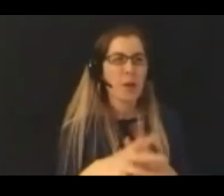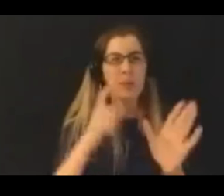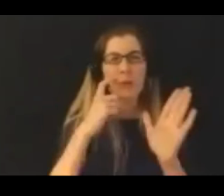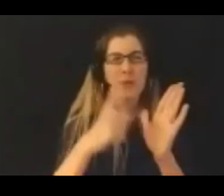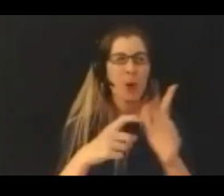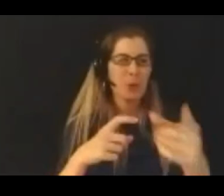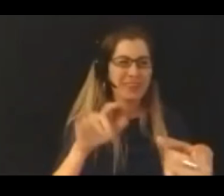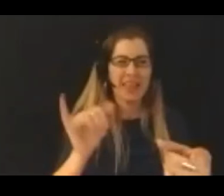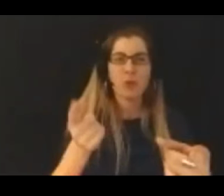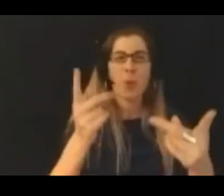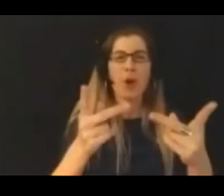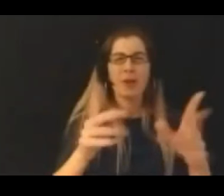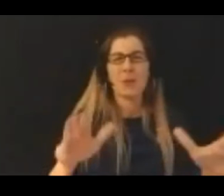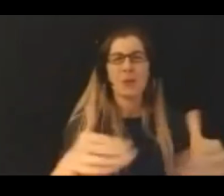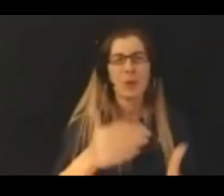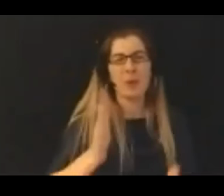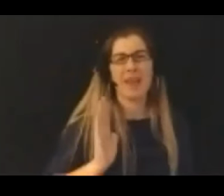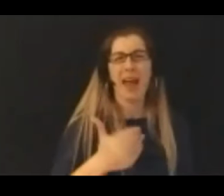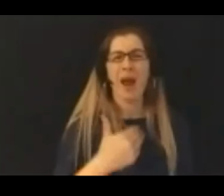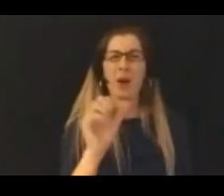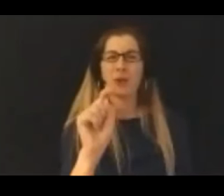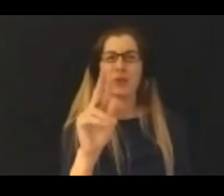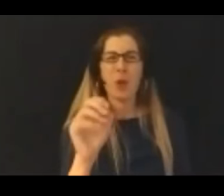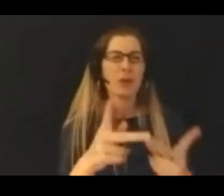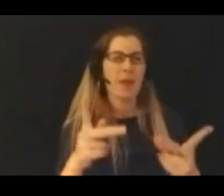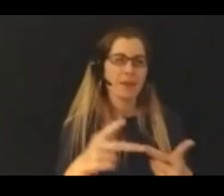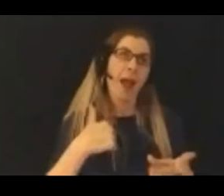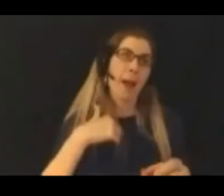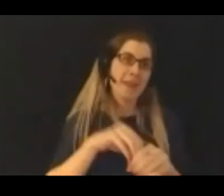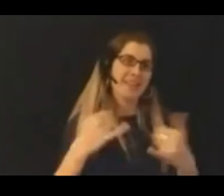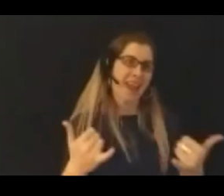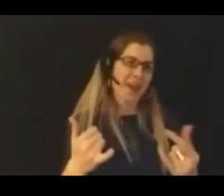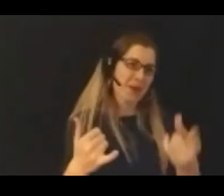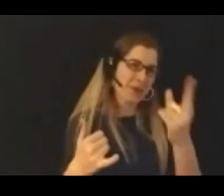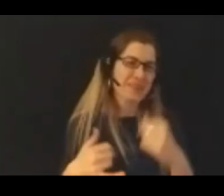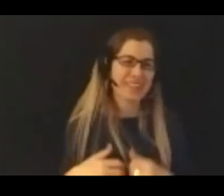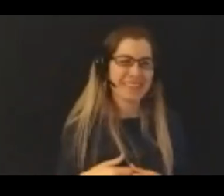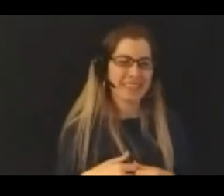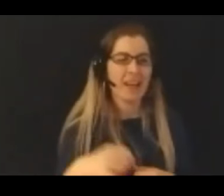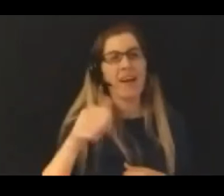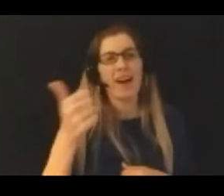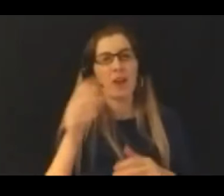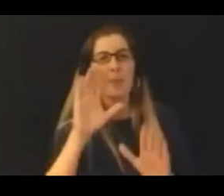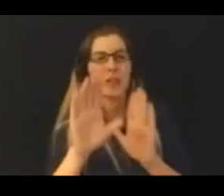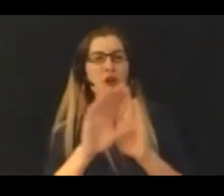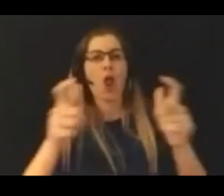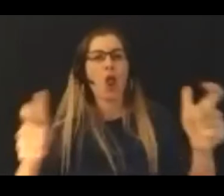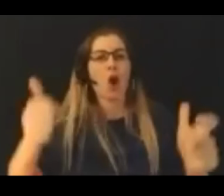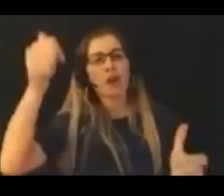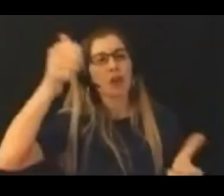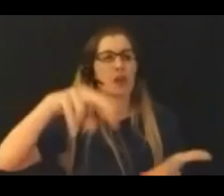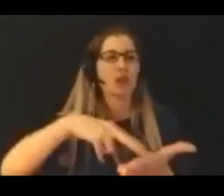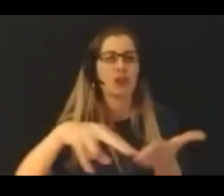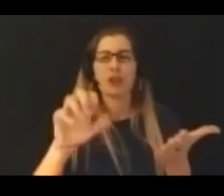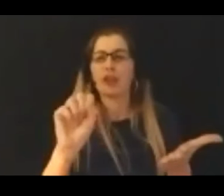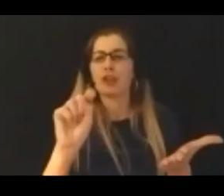me, this is one of the rooms in our studio space that I'm in right now. There's another photo up there of the larger studio. It's quite